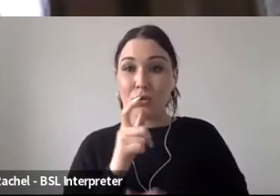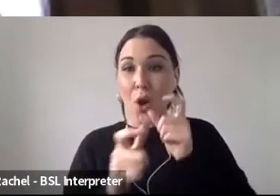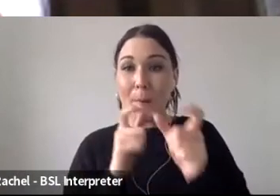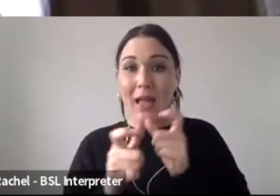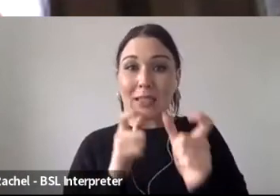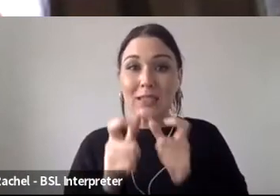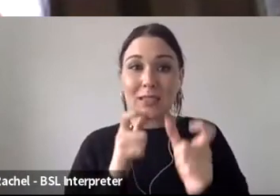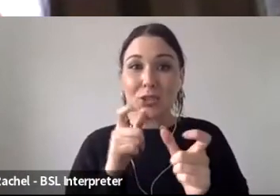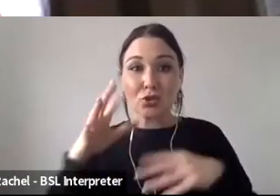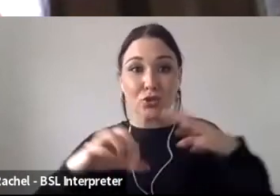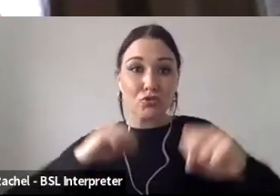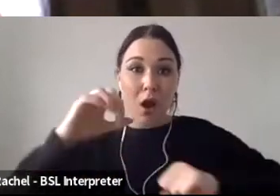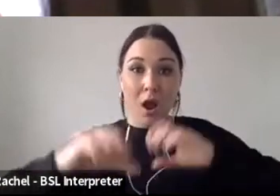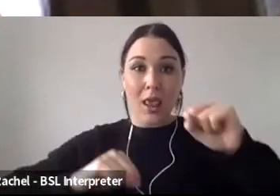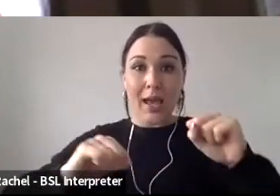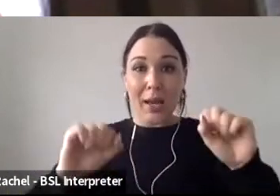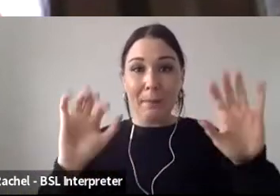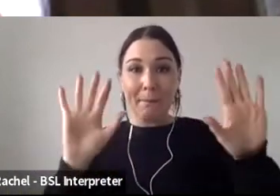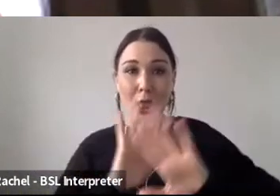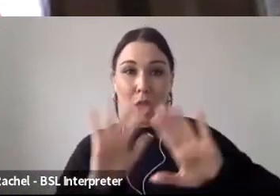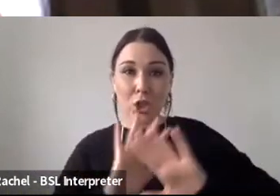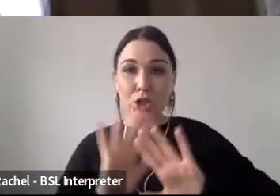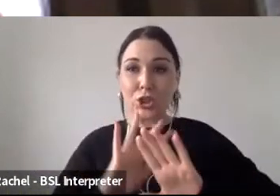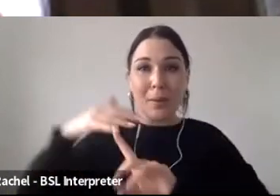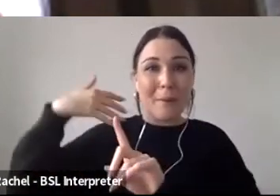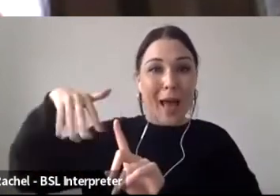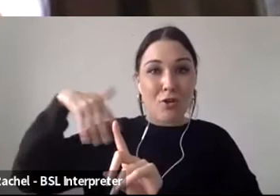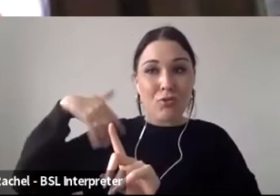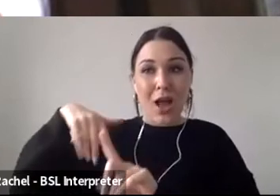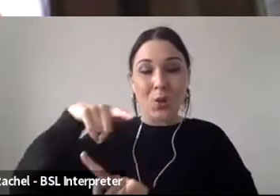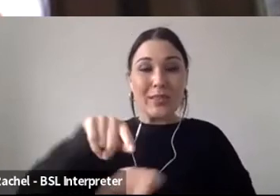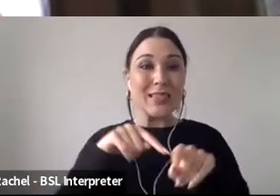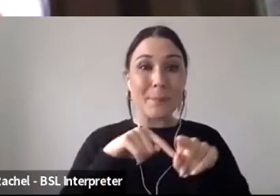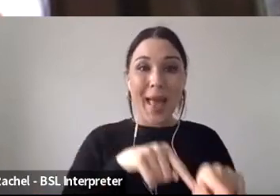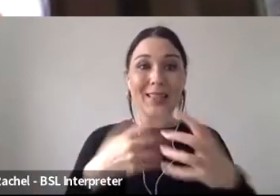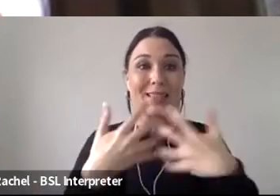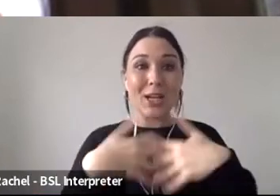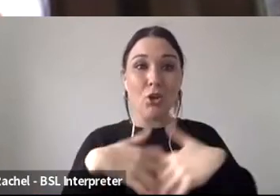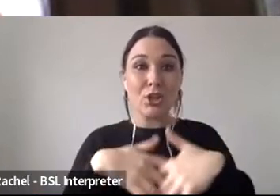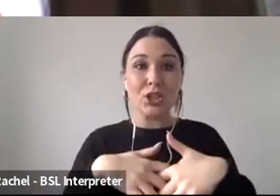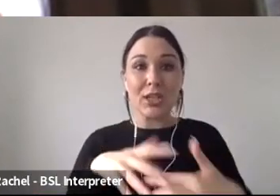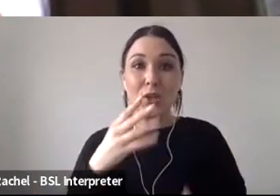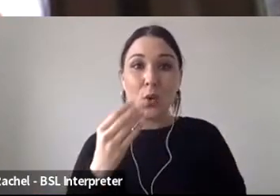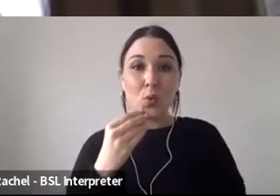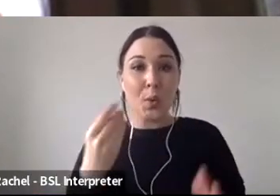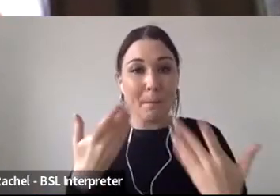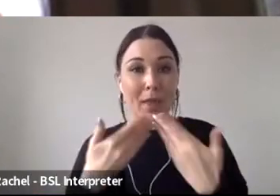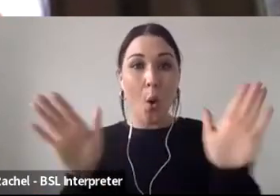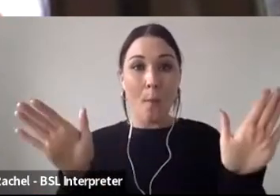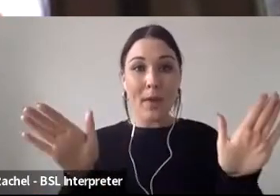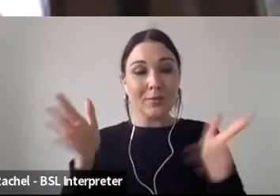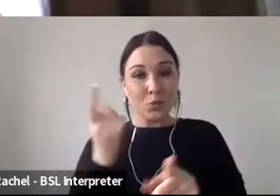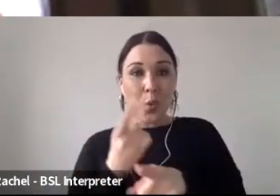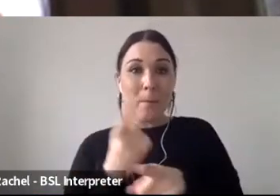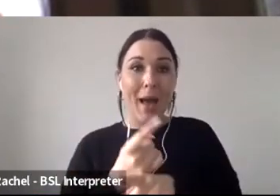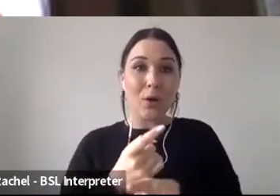call was struggling with the blurred background. So again, it just depends on the technology that's being used. So just be open and talk about what works